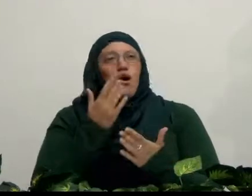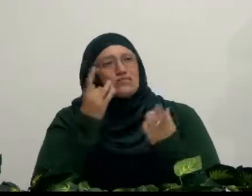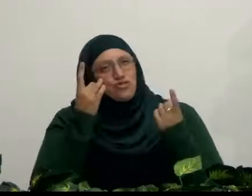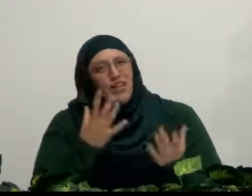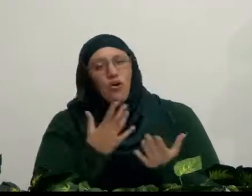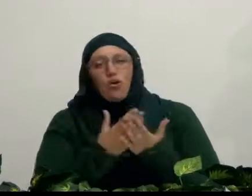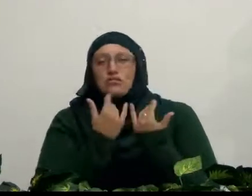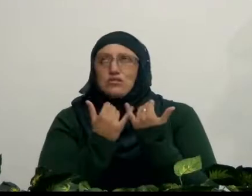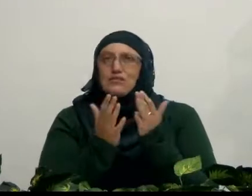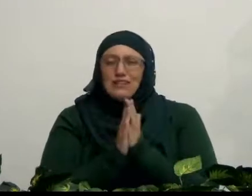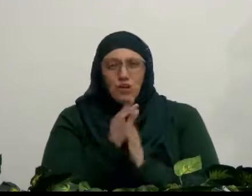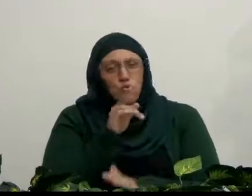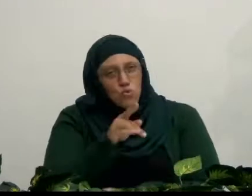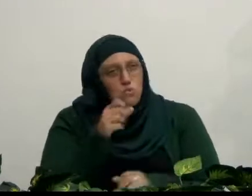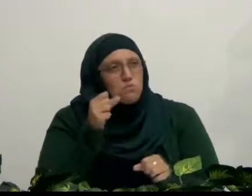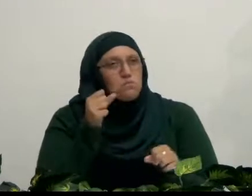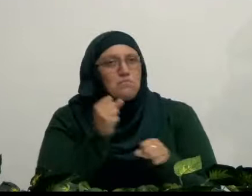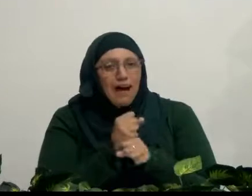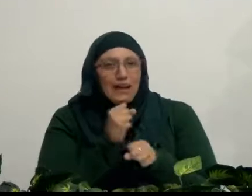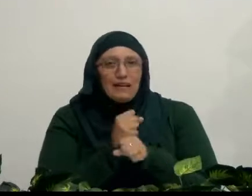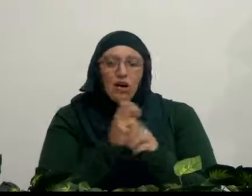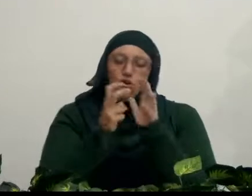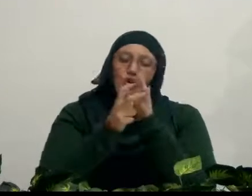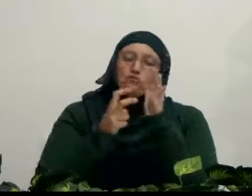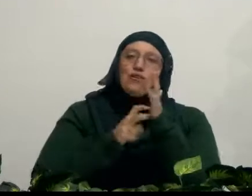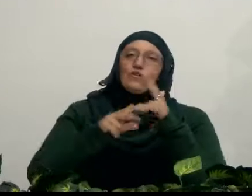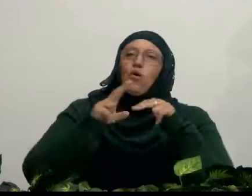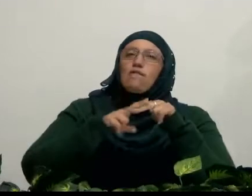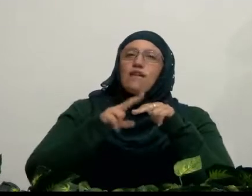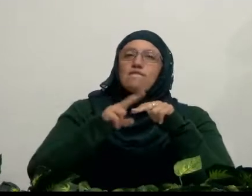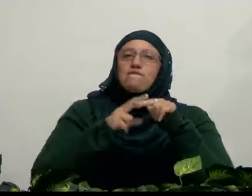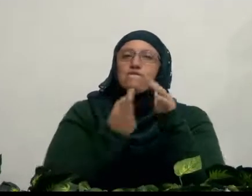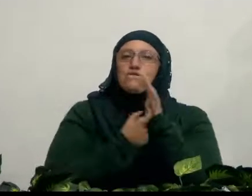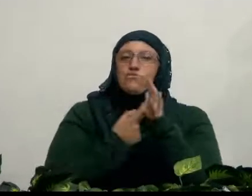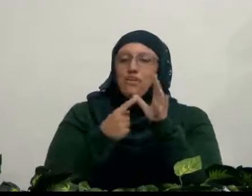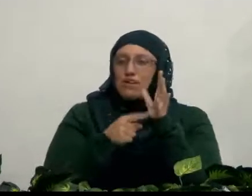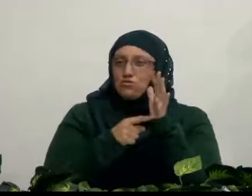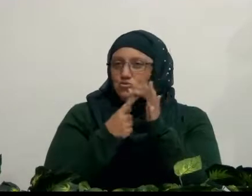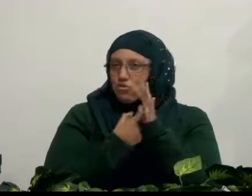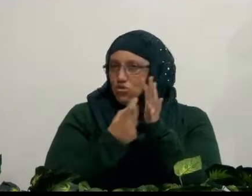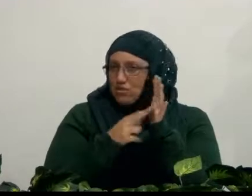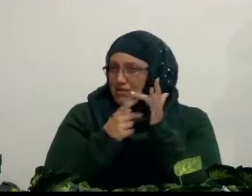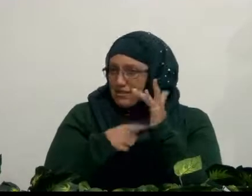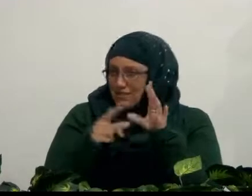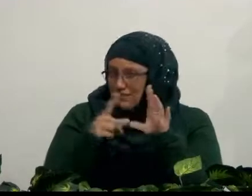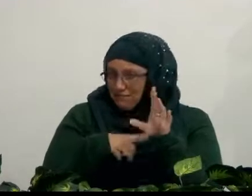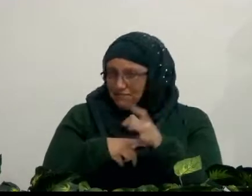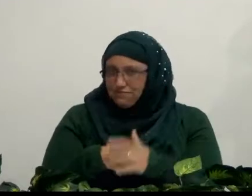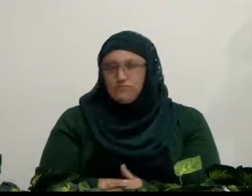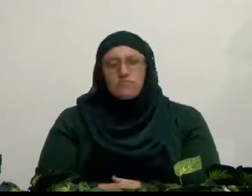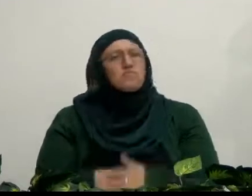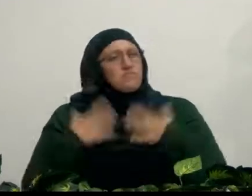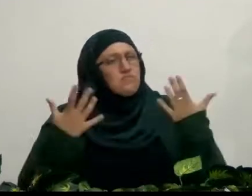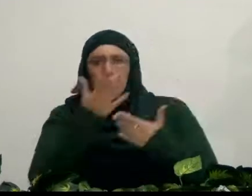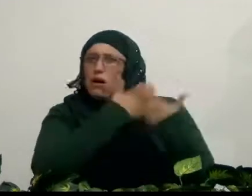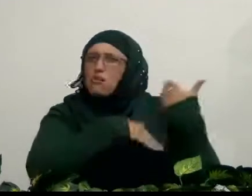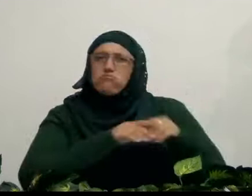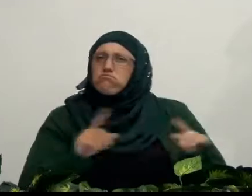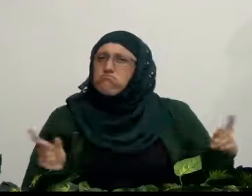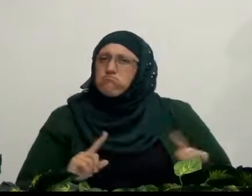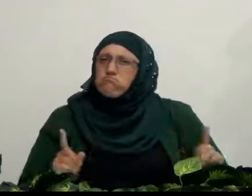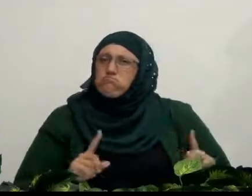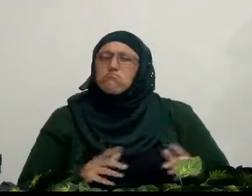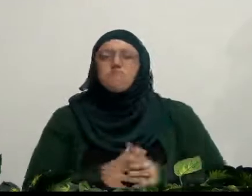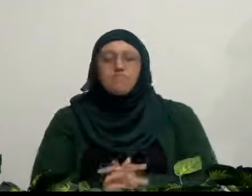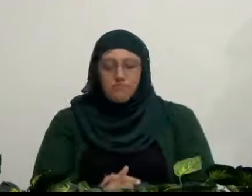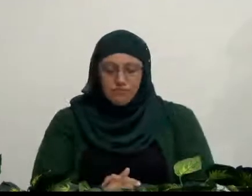this contract of fraternity. The background. Now, what is the historical background to that? As far as the history